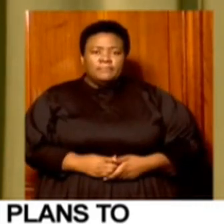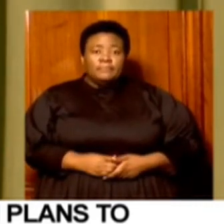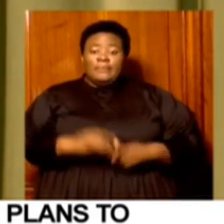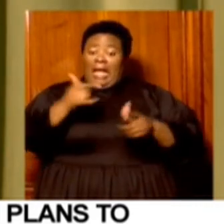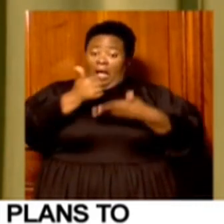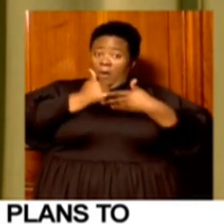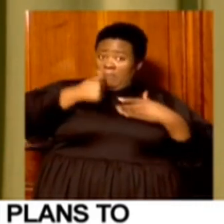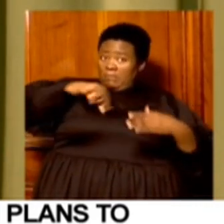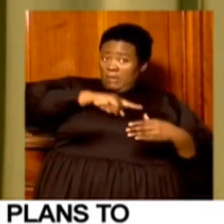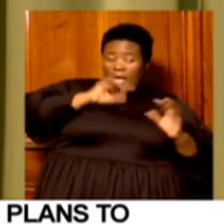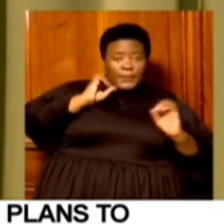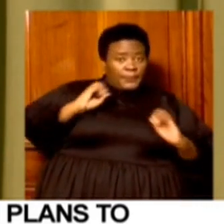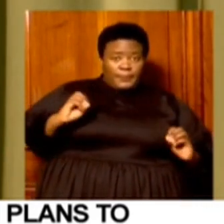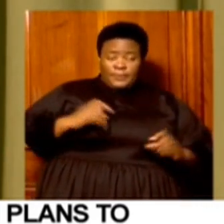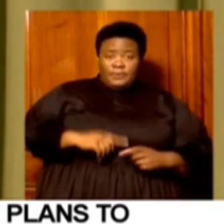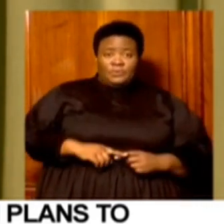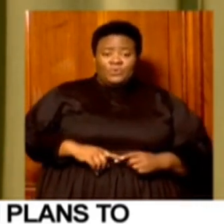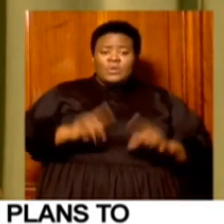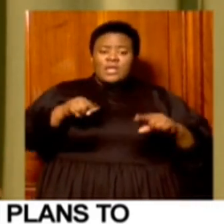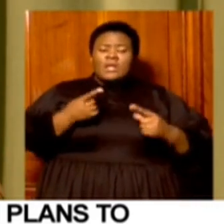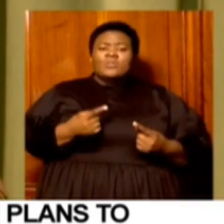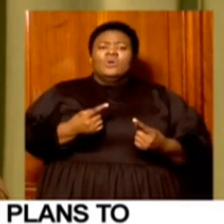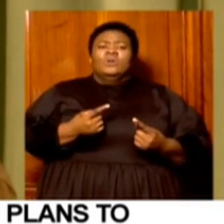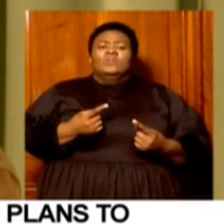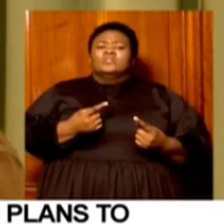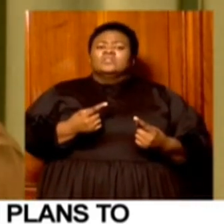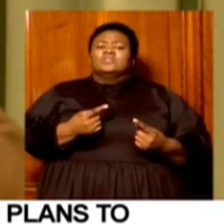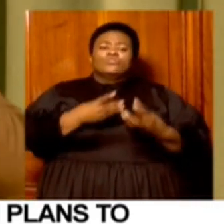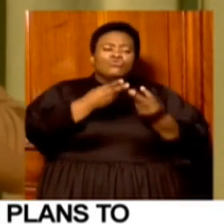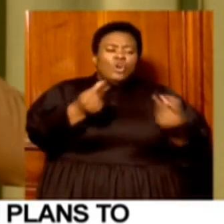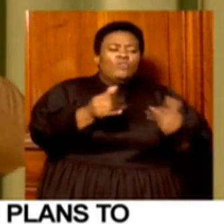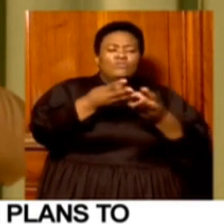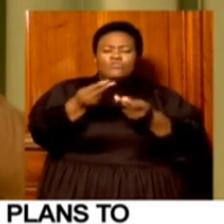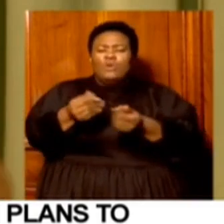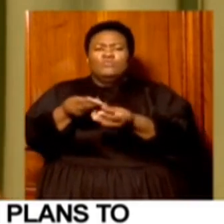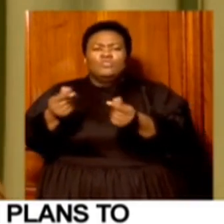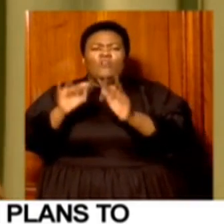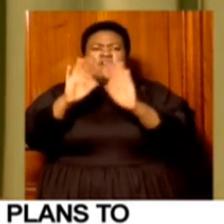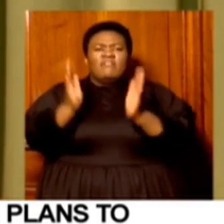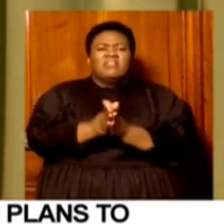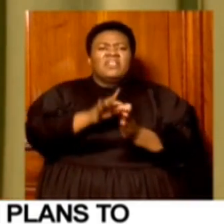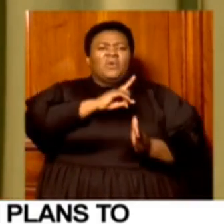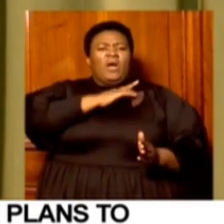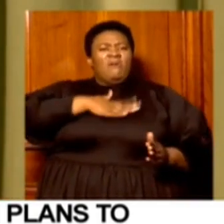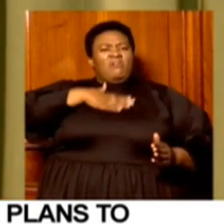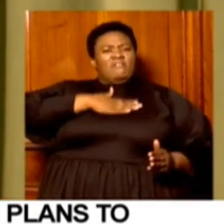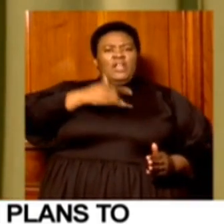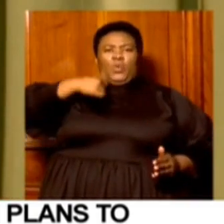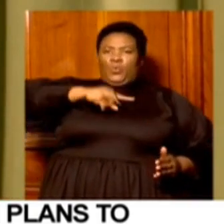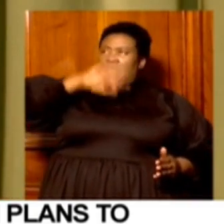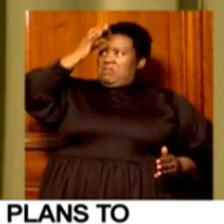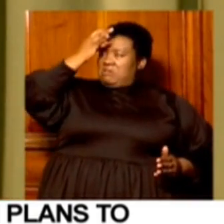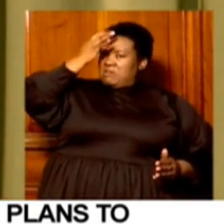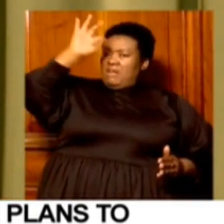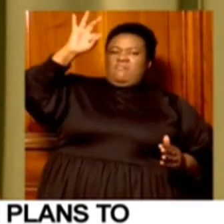us. We can't resolve everything with the belief that we've got state power. We are not a policing